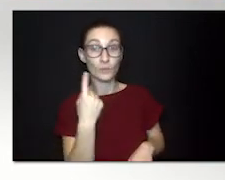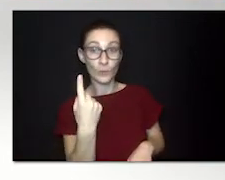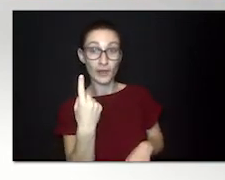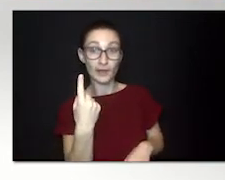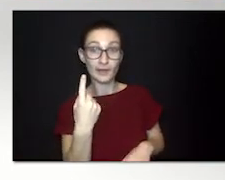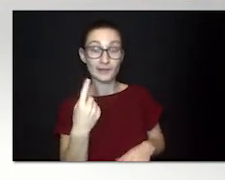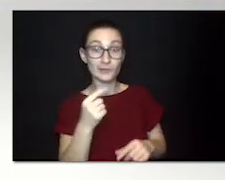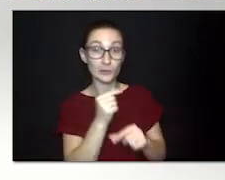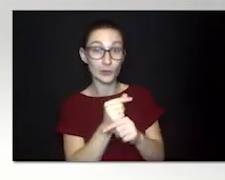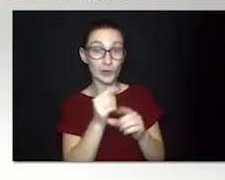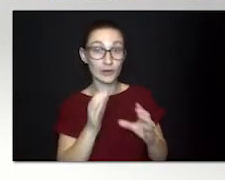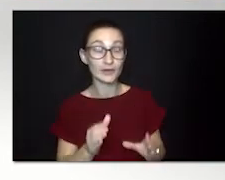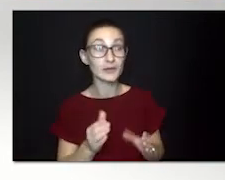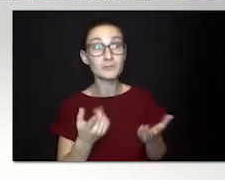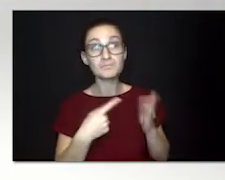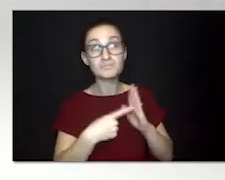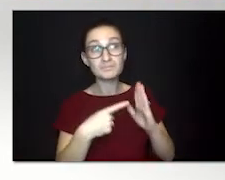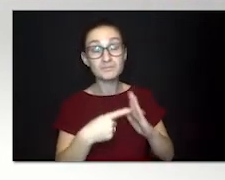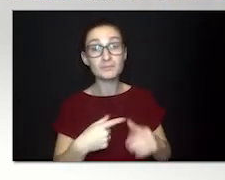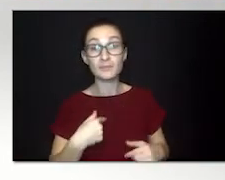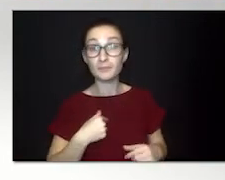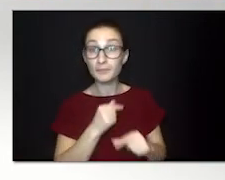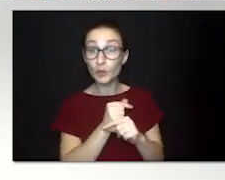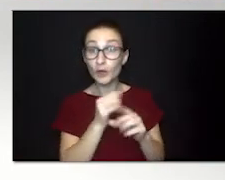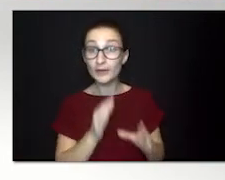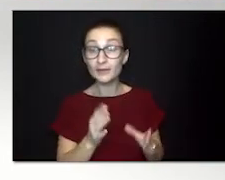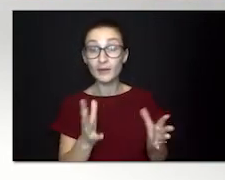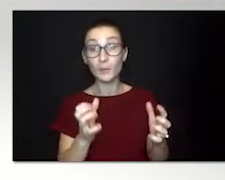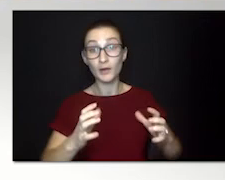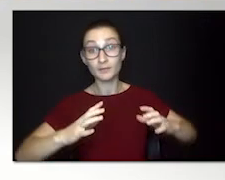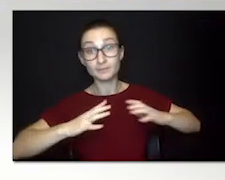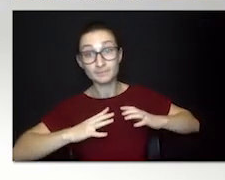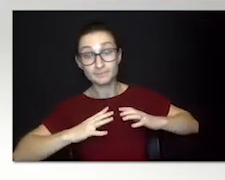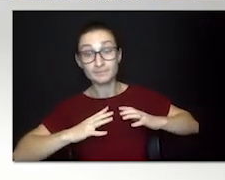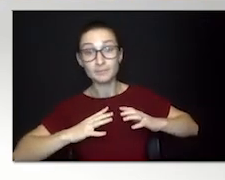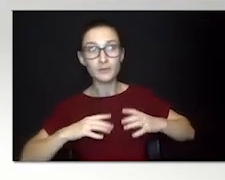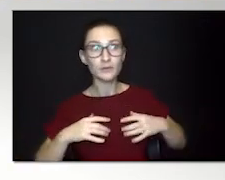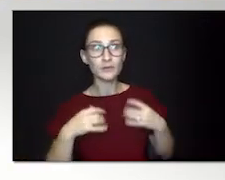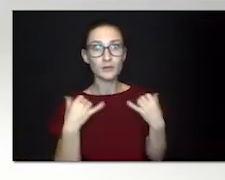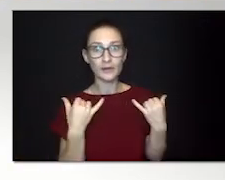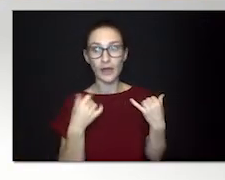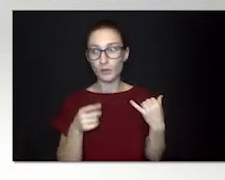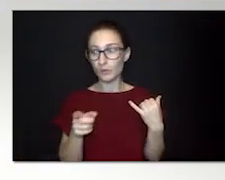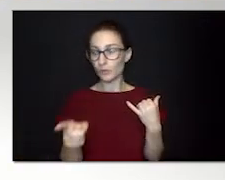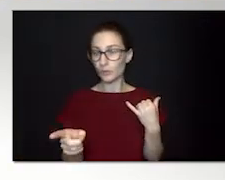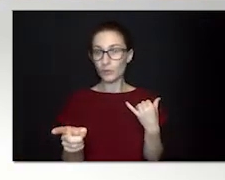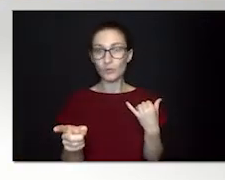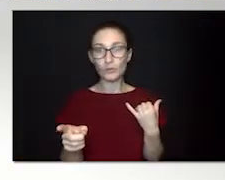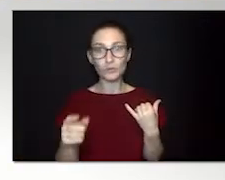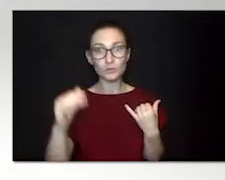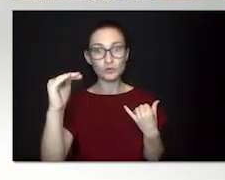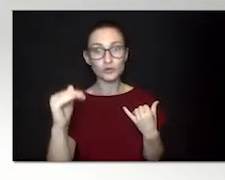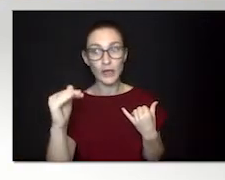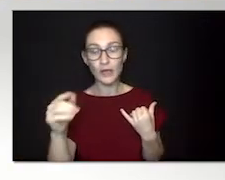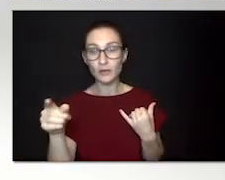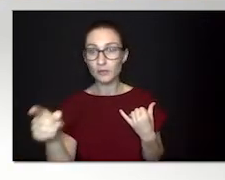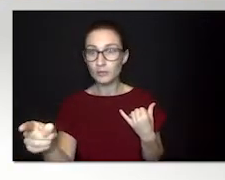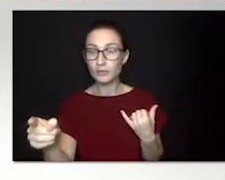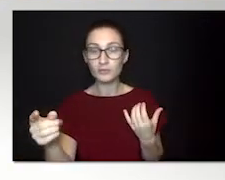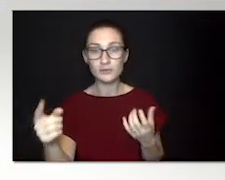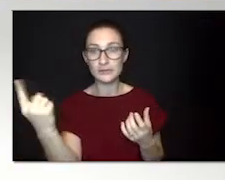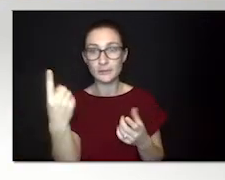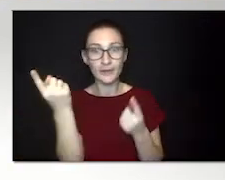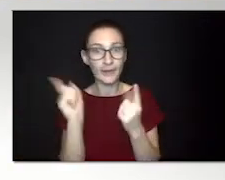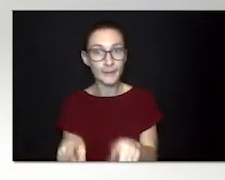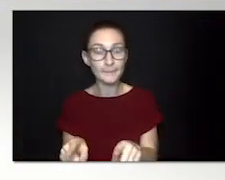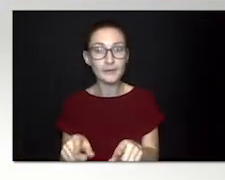guardian, say I'm guardian and I want to go on vacation and something happens to my child while I'm gone, I can leave them with somebody else